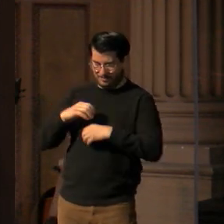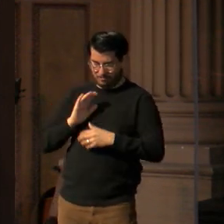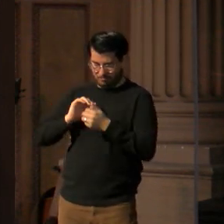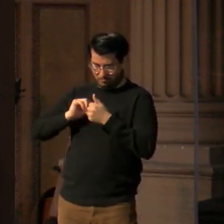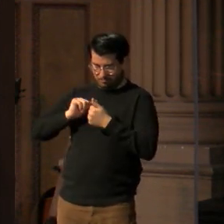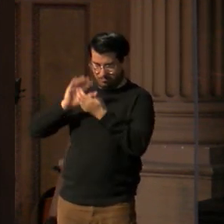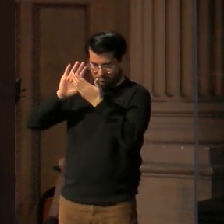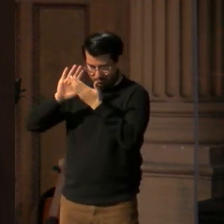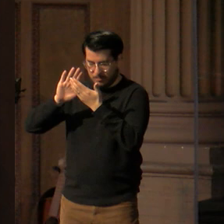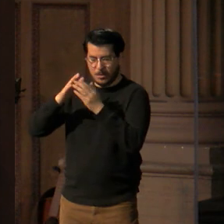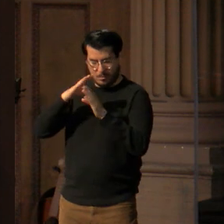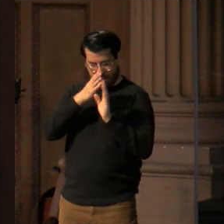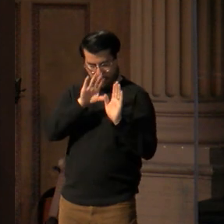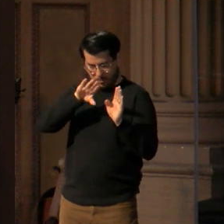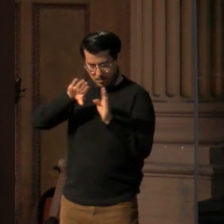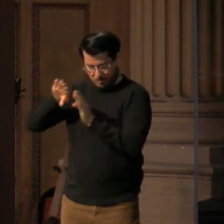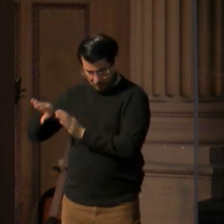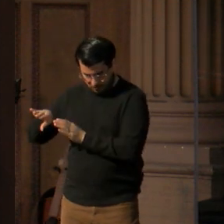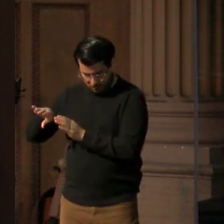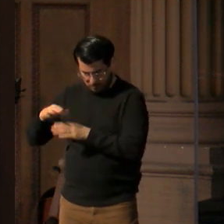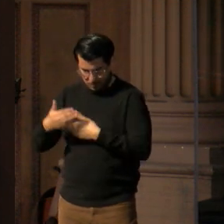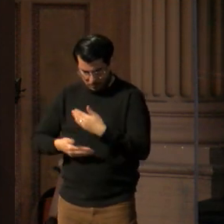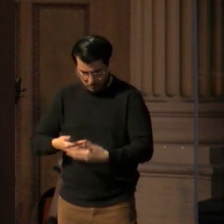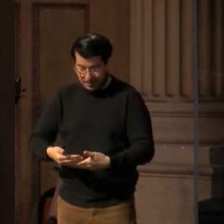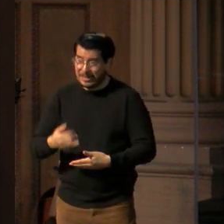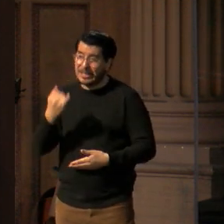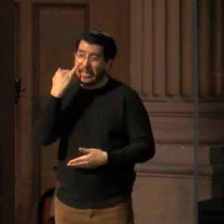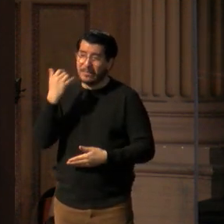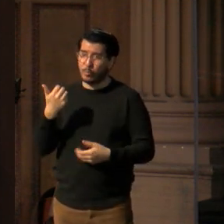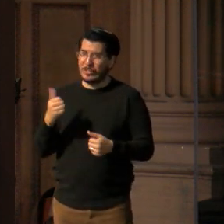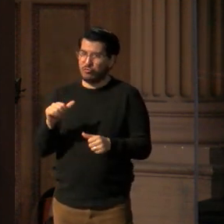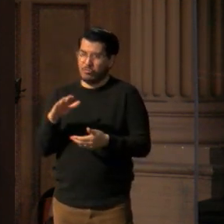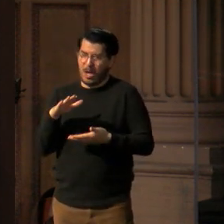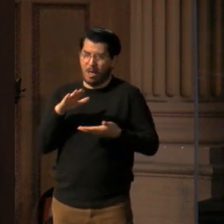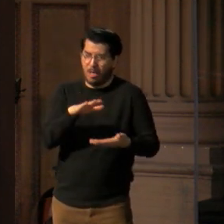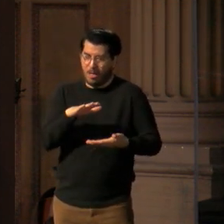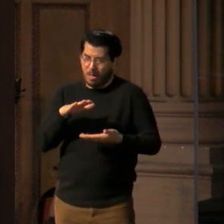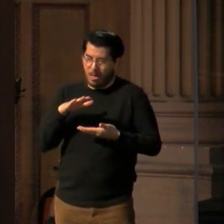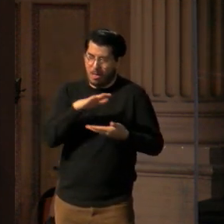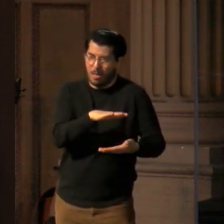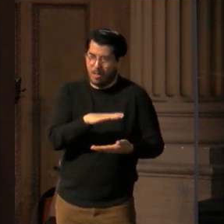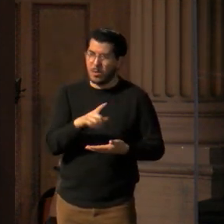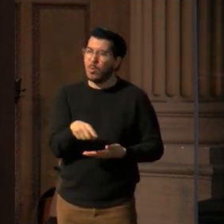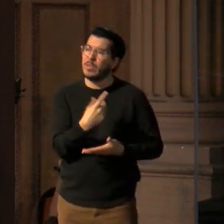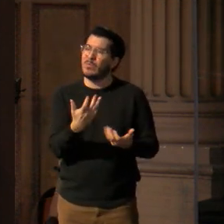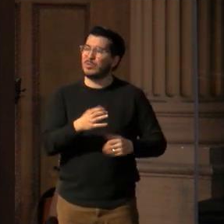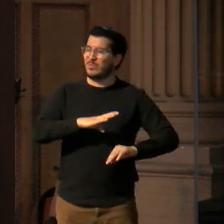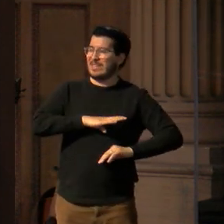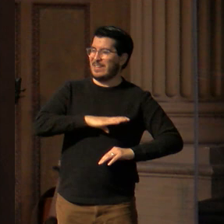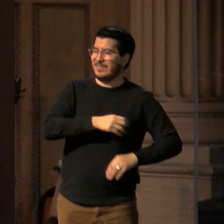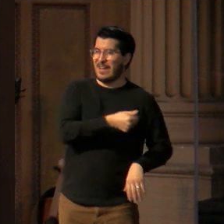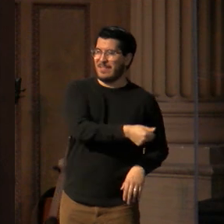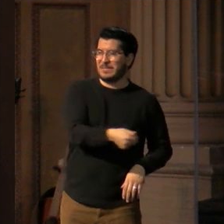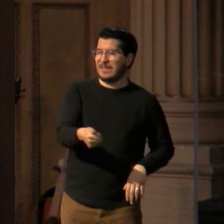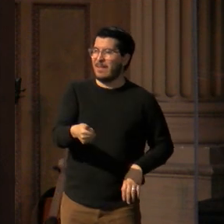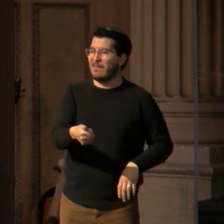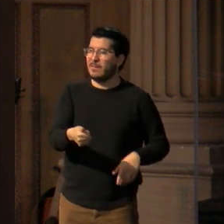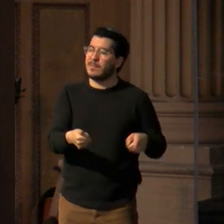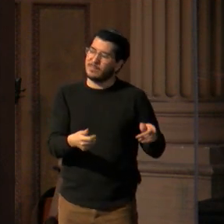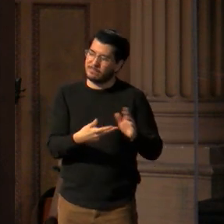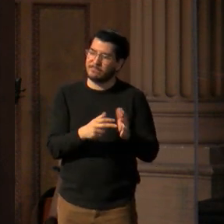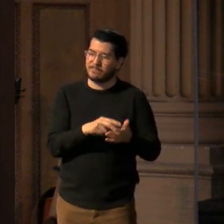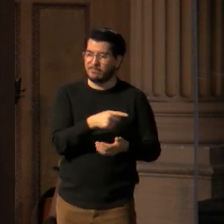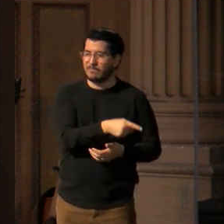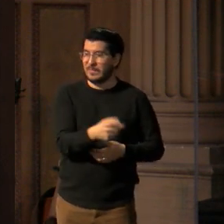Because if we try to shove the pearl down the throat of someone who only wants what their body desires, he says they'll get mad